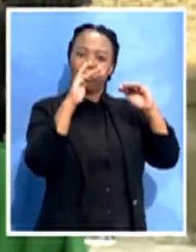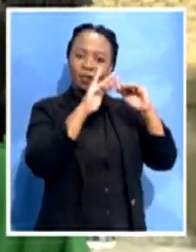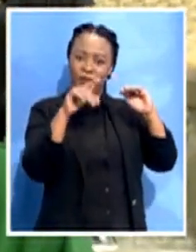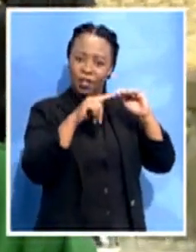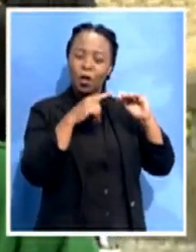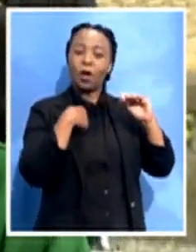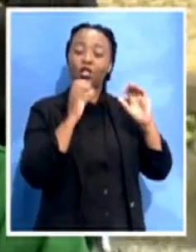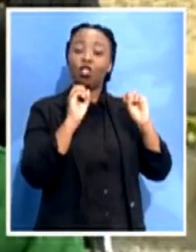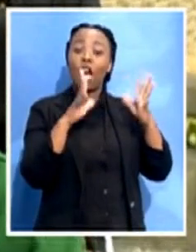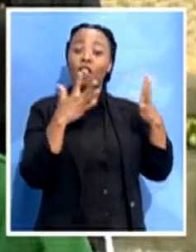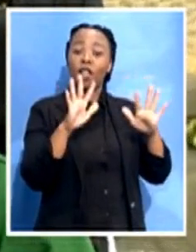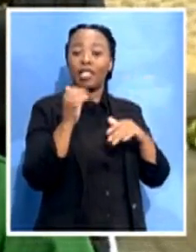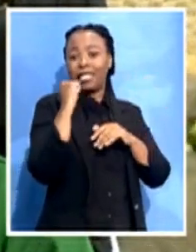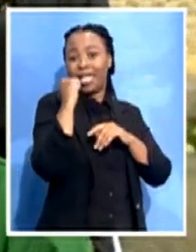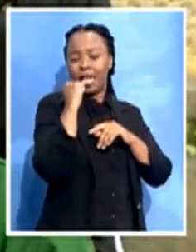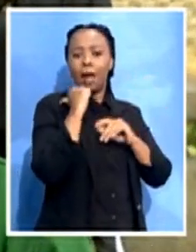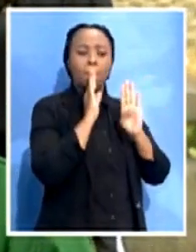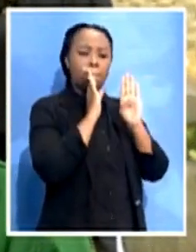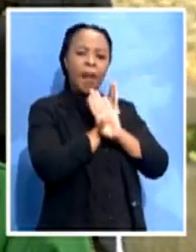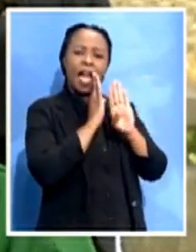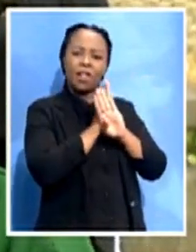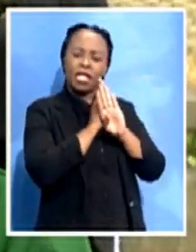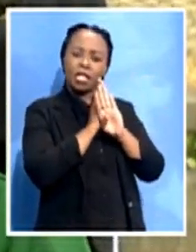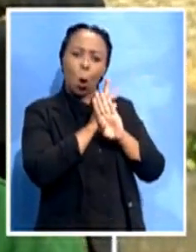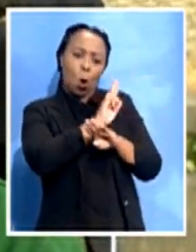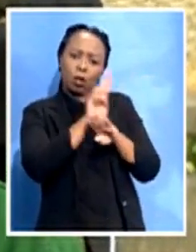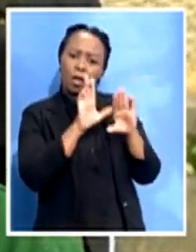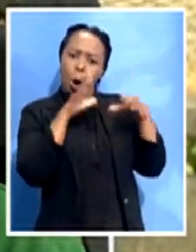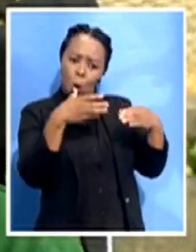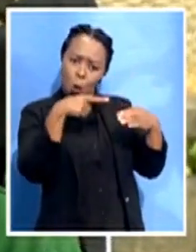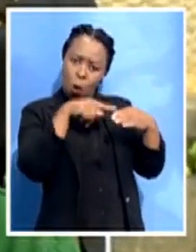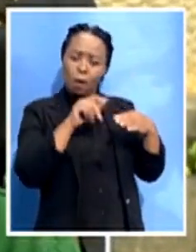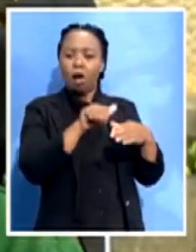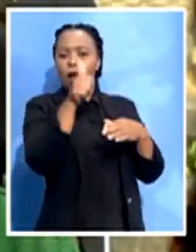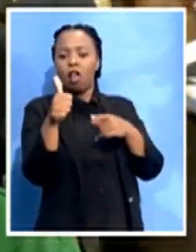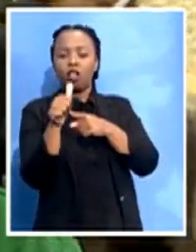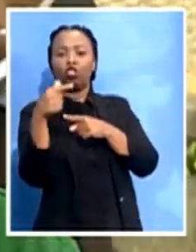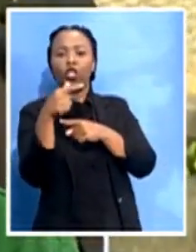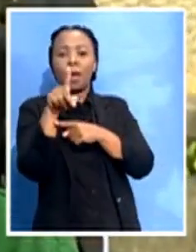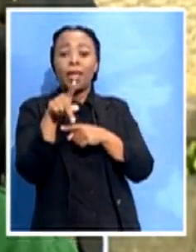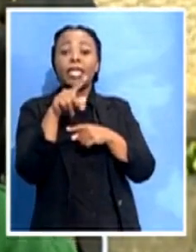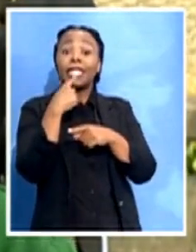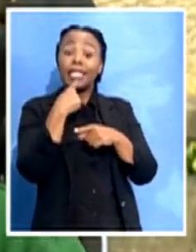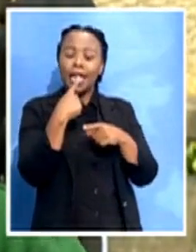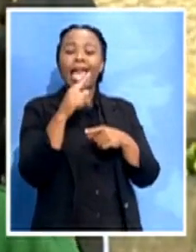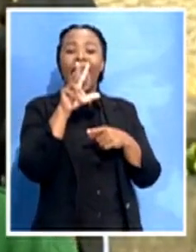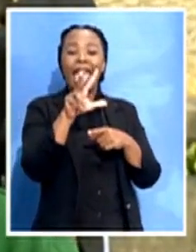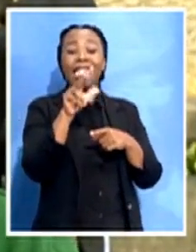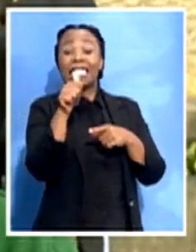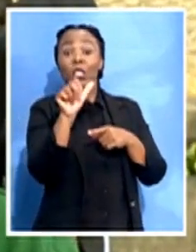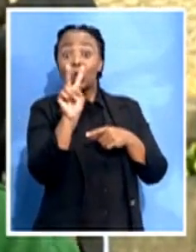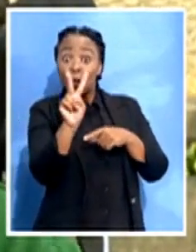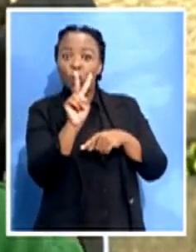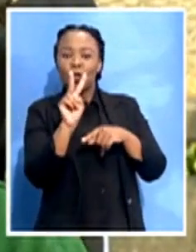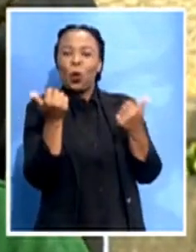hospital groups, and today we're doing the private sector GPs. As you said, yesterday we've done 862 vaccinations between Groote Schuur and